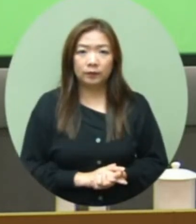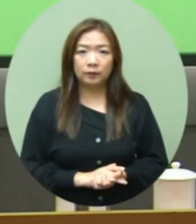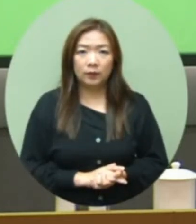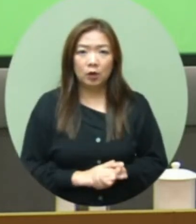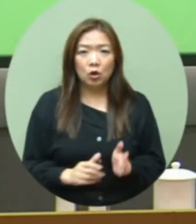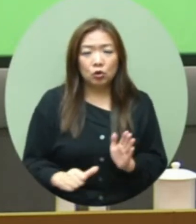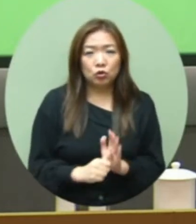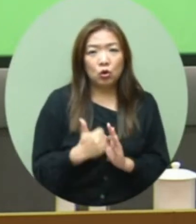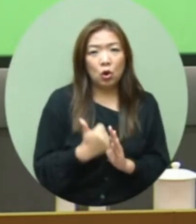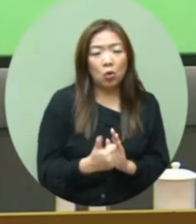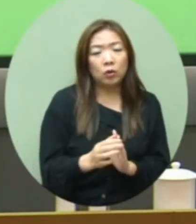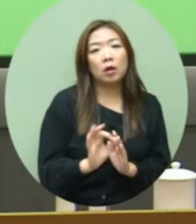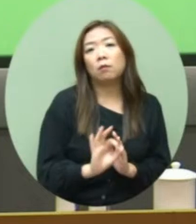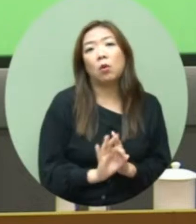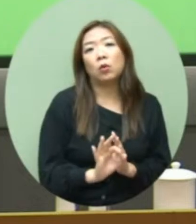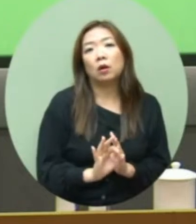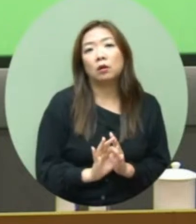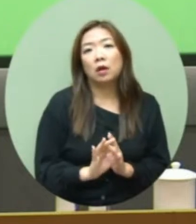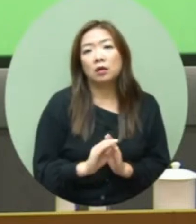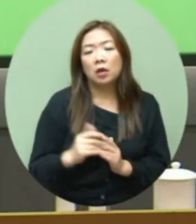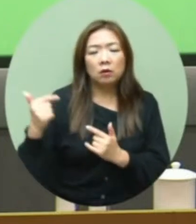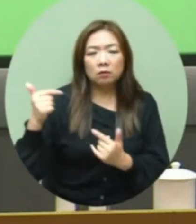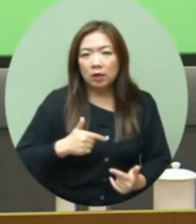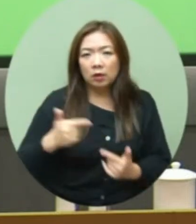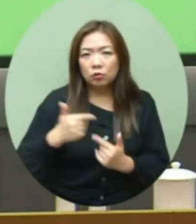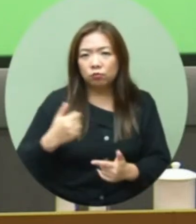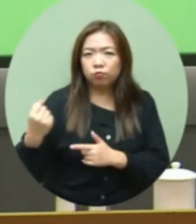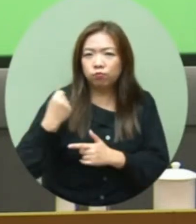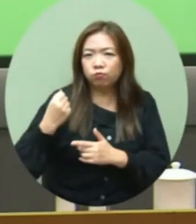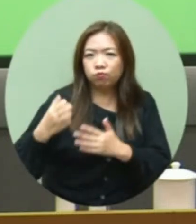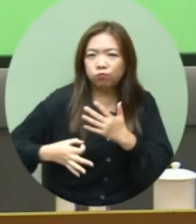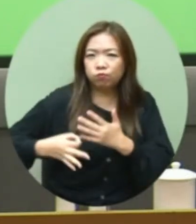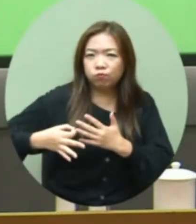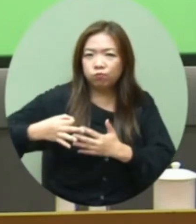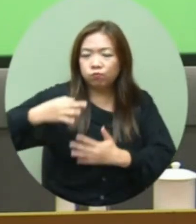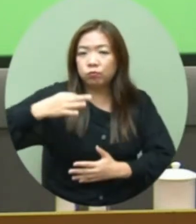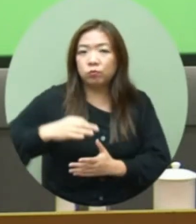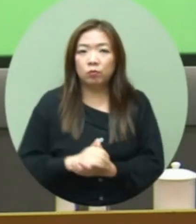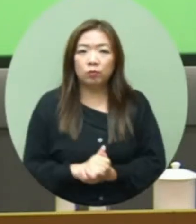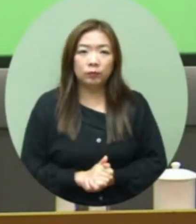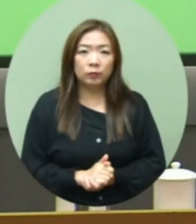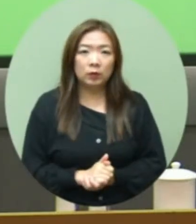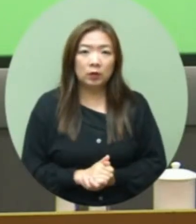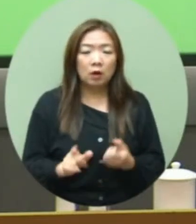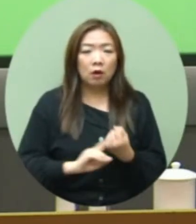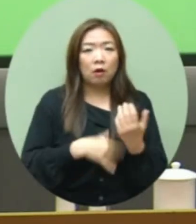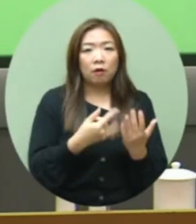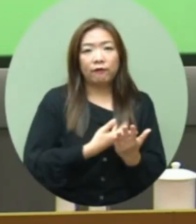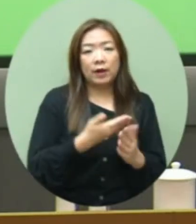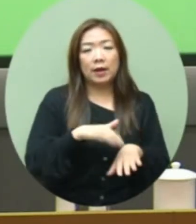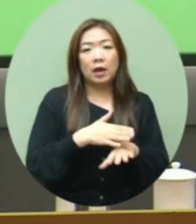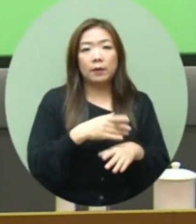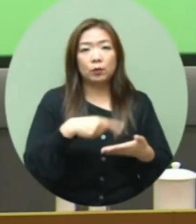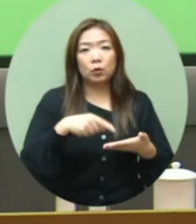said I look for continuous improvement. And the law is new, so we all need to